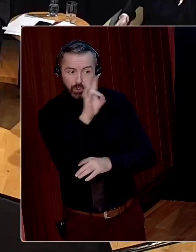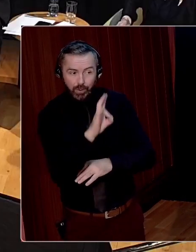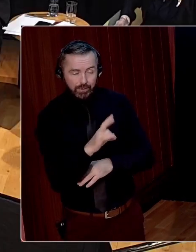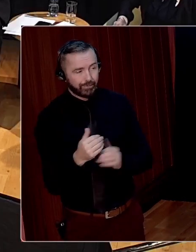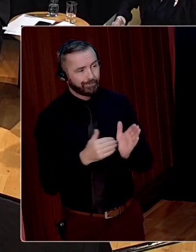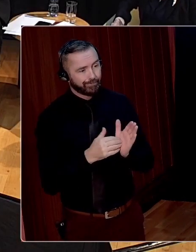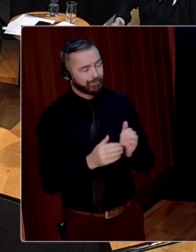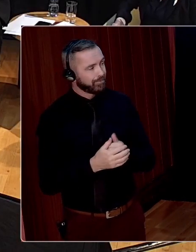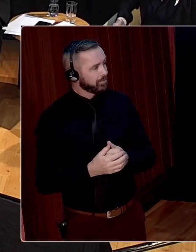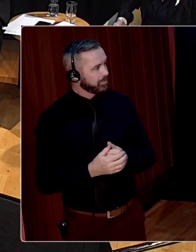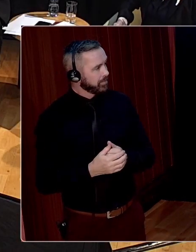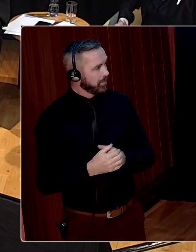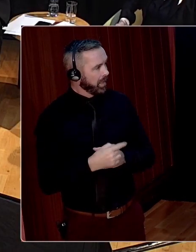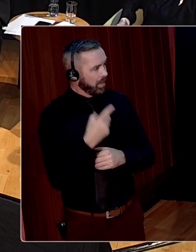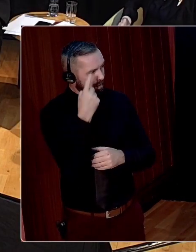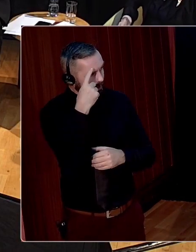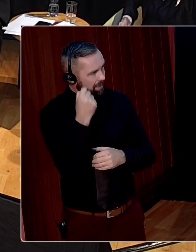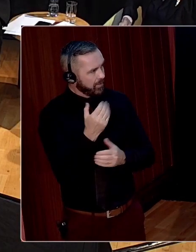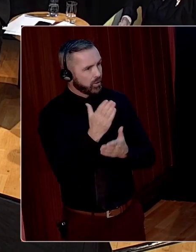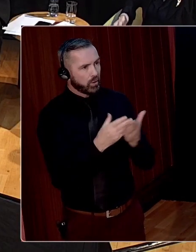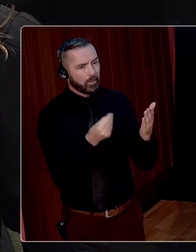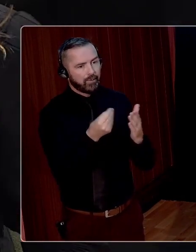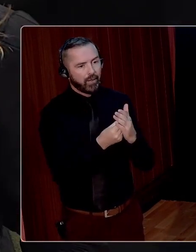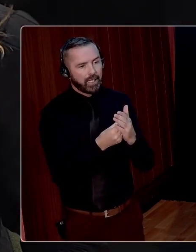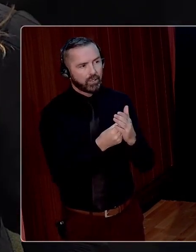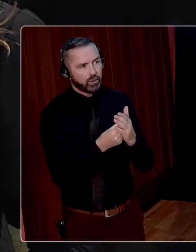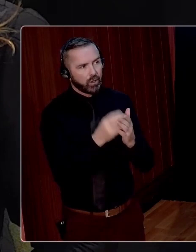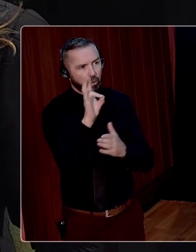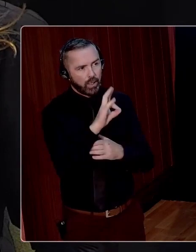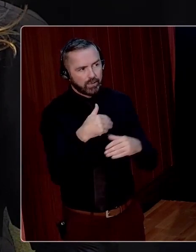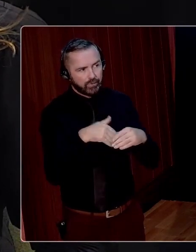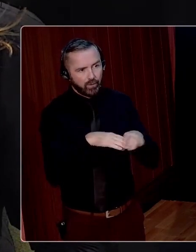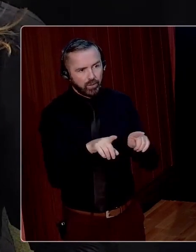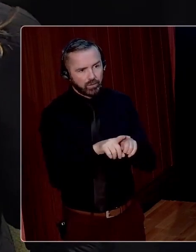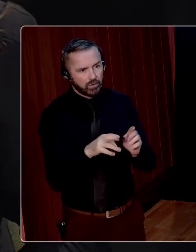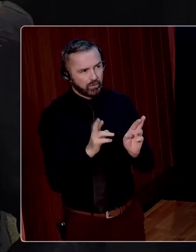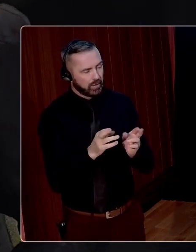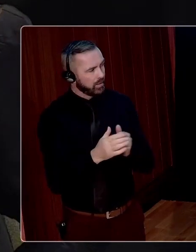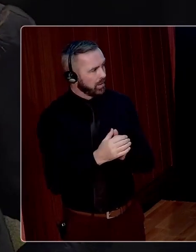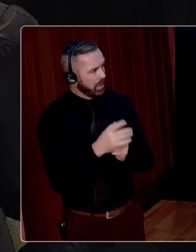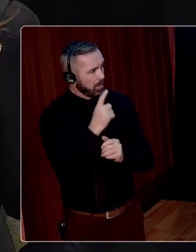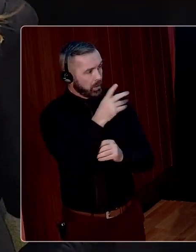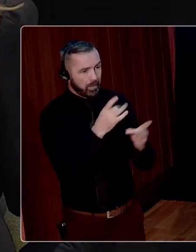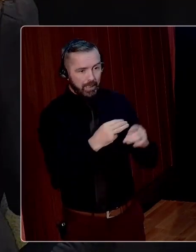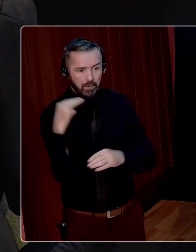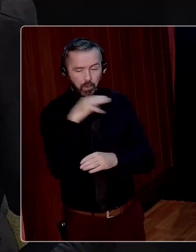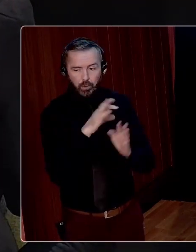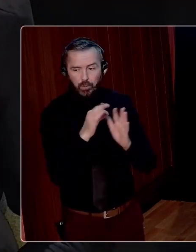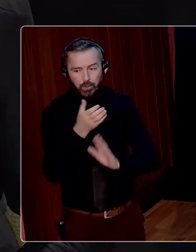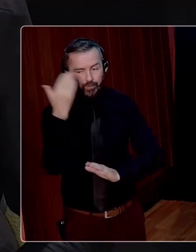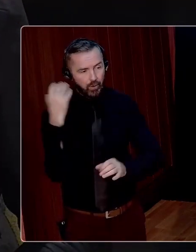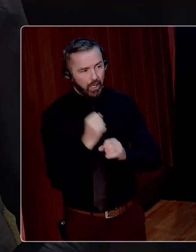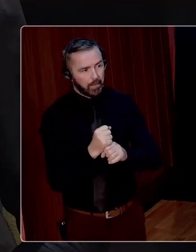certainly. And I think there were questions, financial questions involved as well. But I suppose that you made a very, very important point